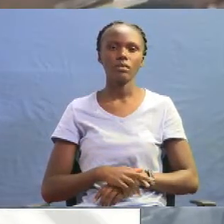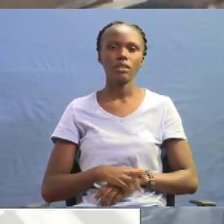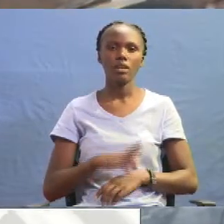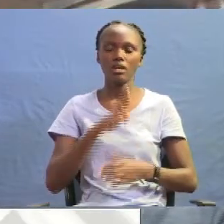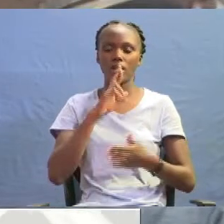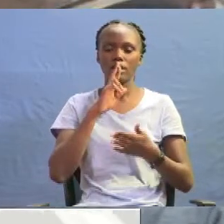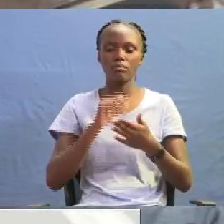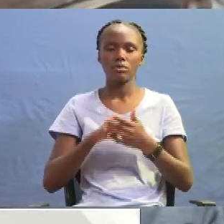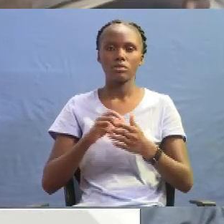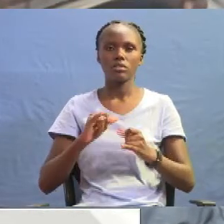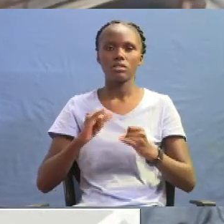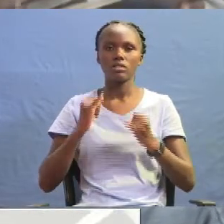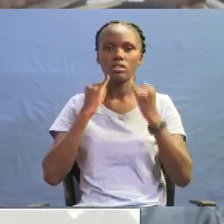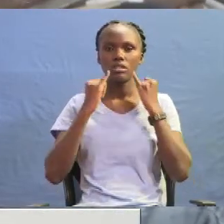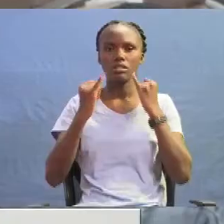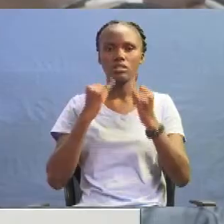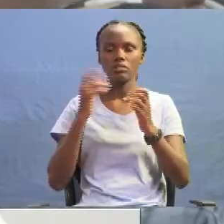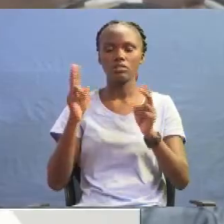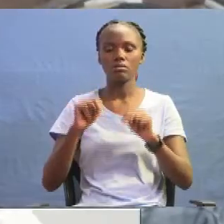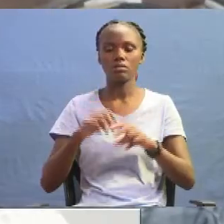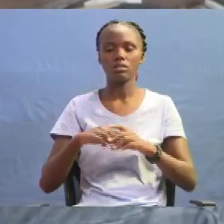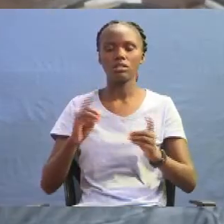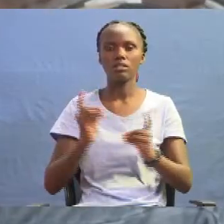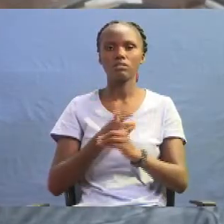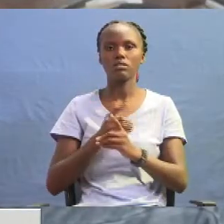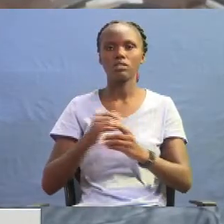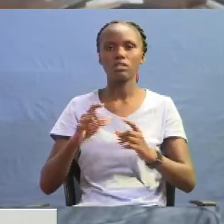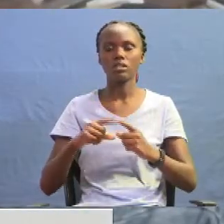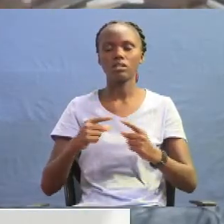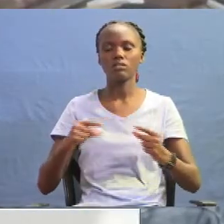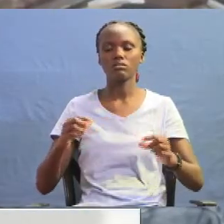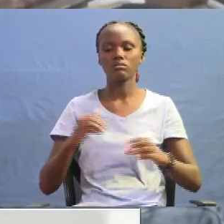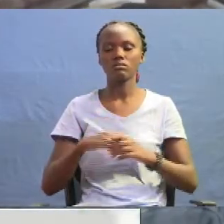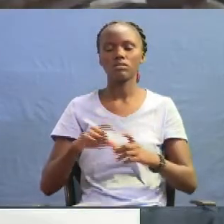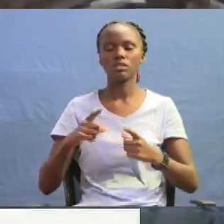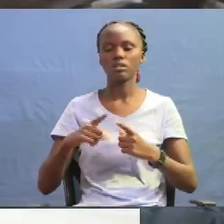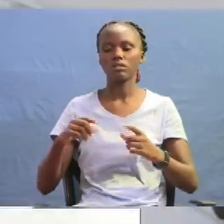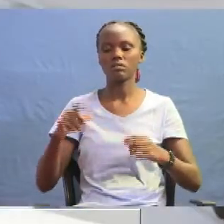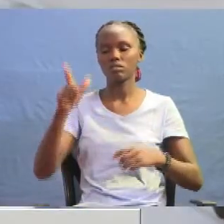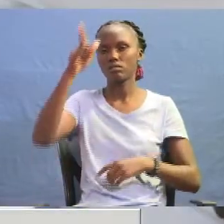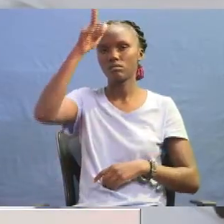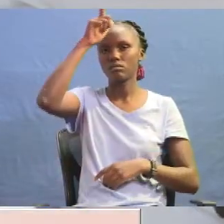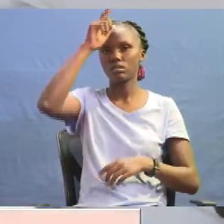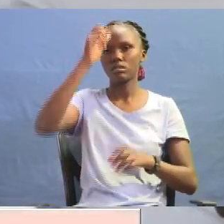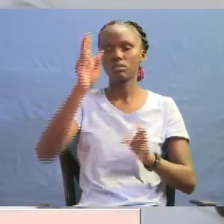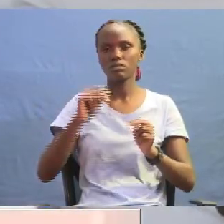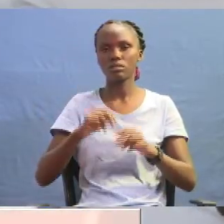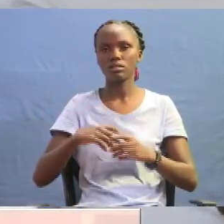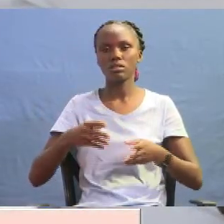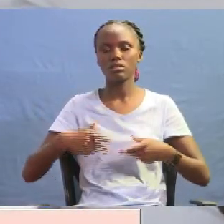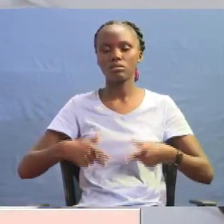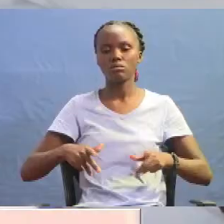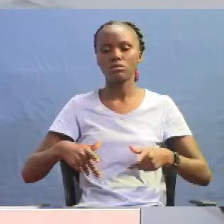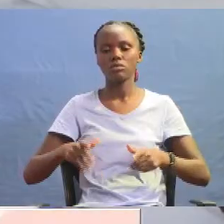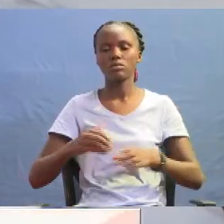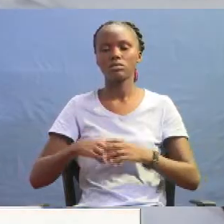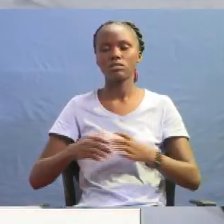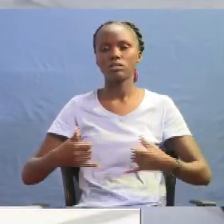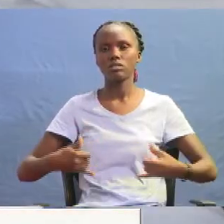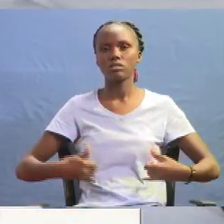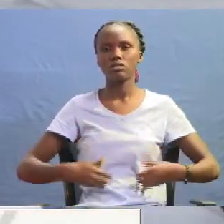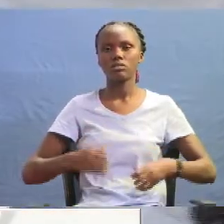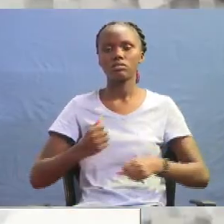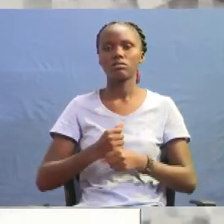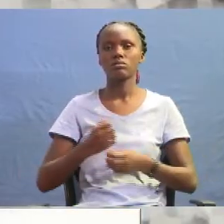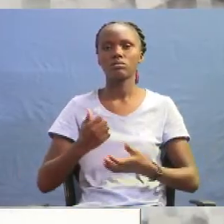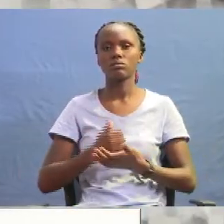Report on interviews with national and local leaders alongside Juakali artisans reveals increased job opportunities, community